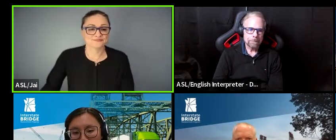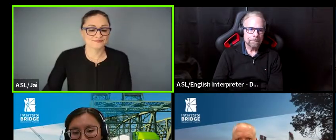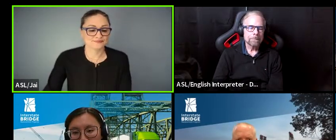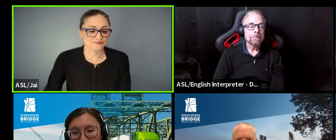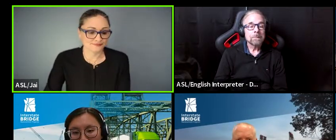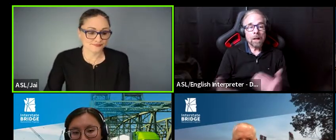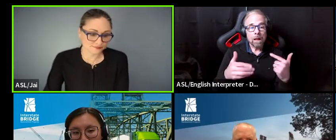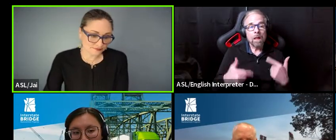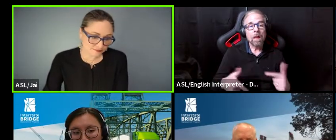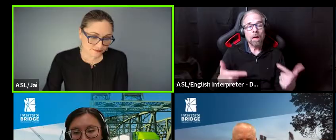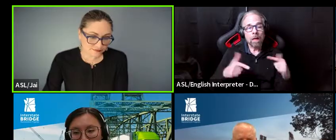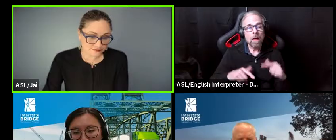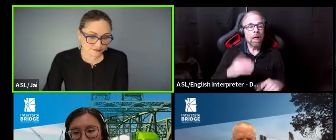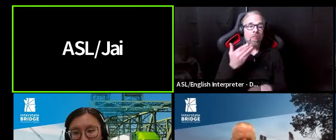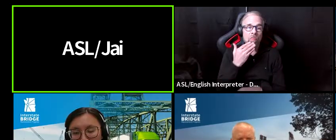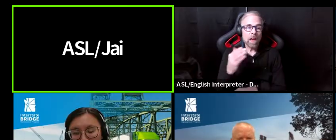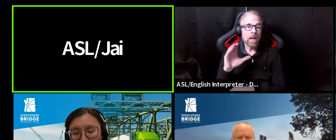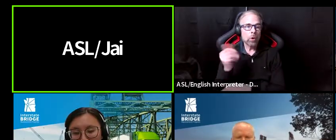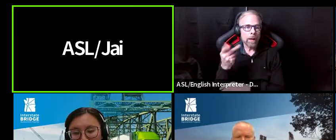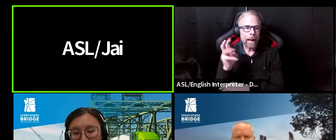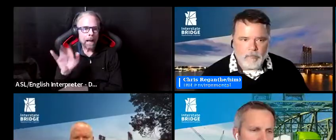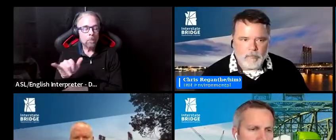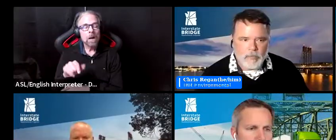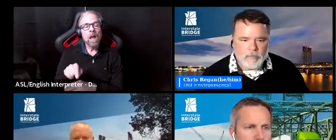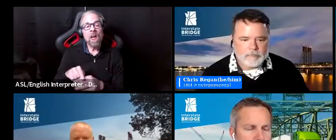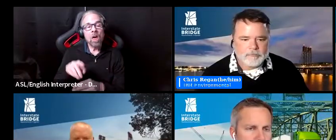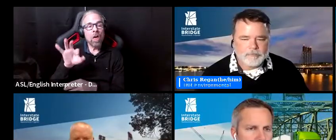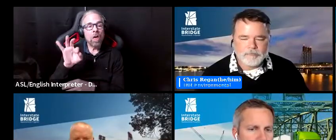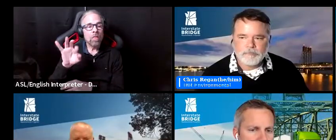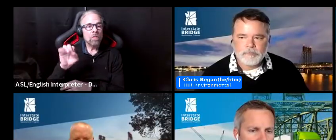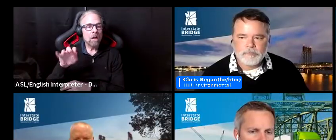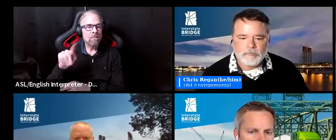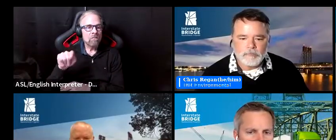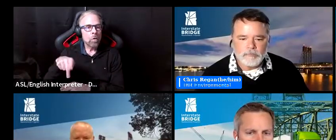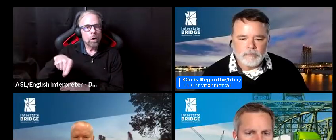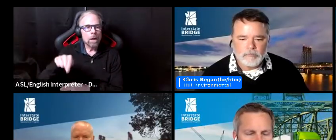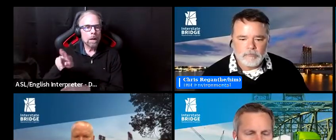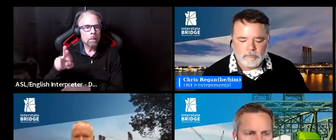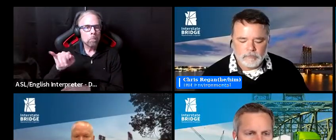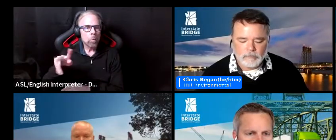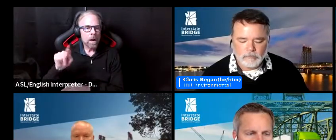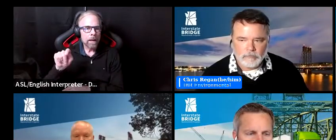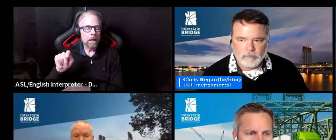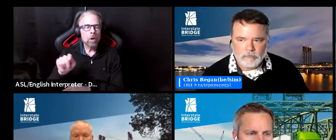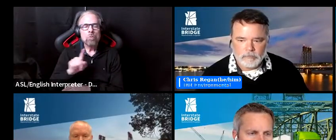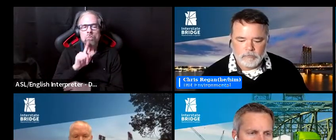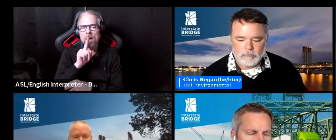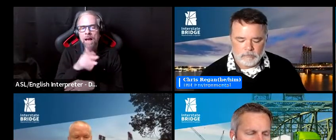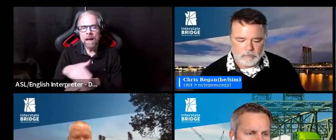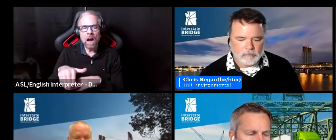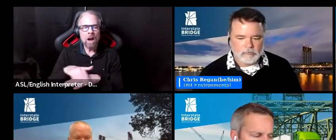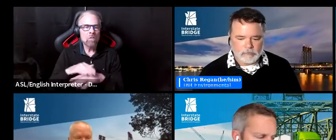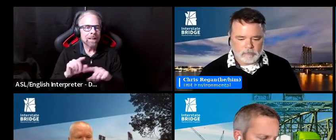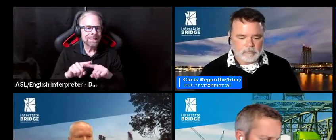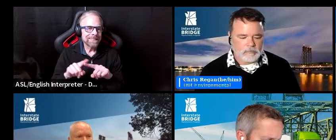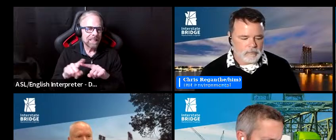Thanks, Kimberly. Yeah, the footprint is really covered in a variety of different